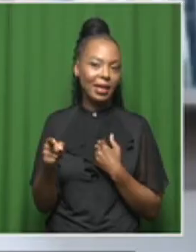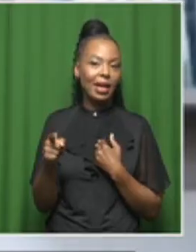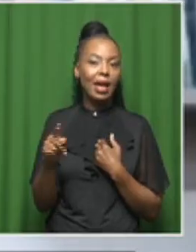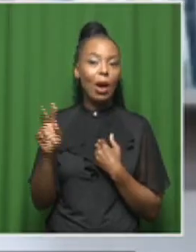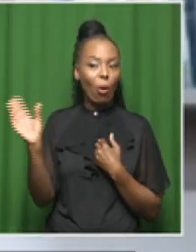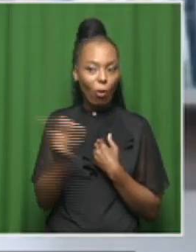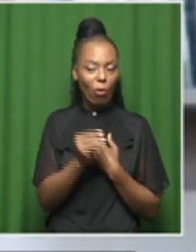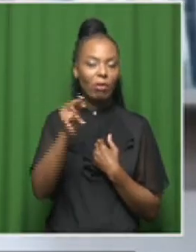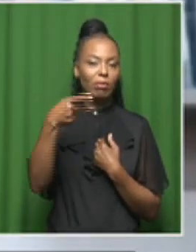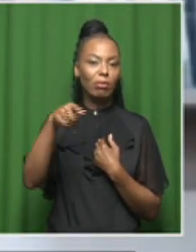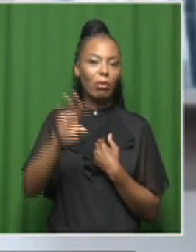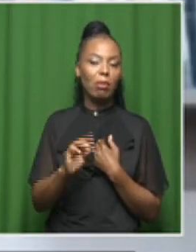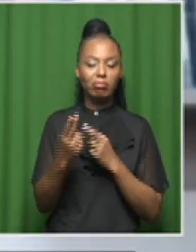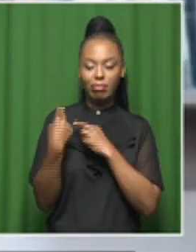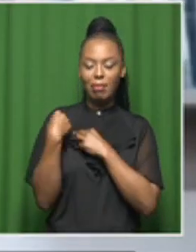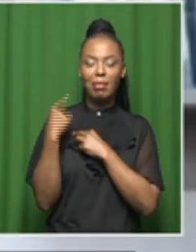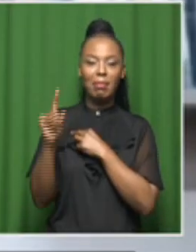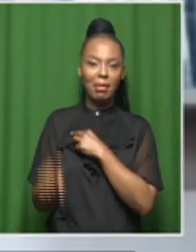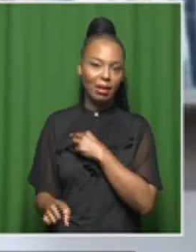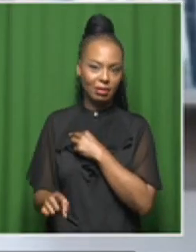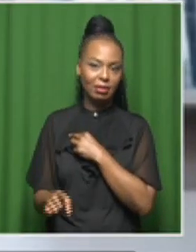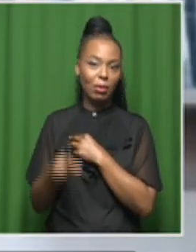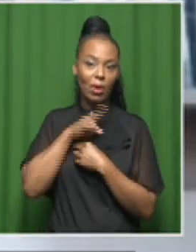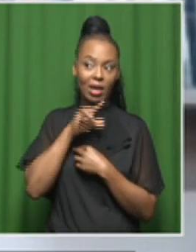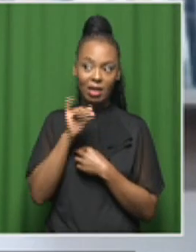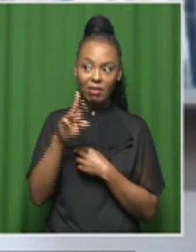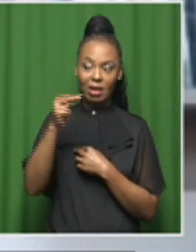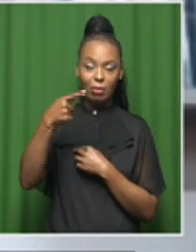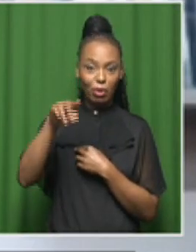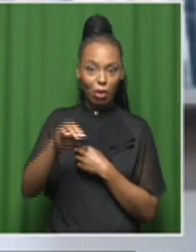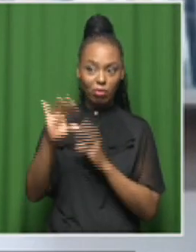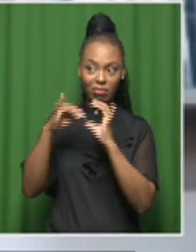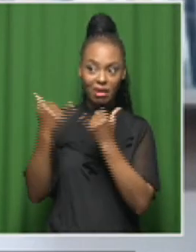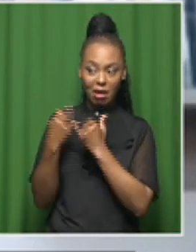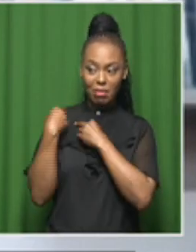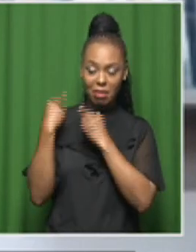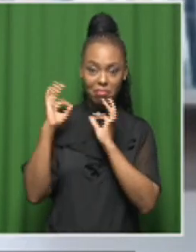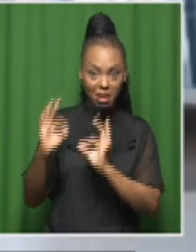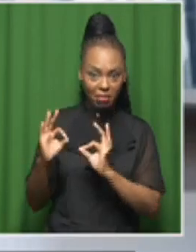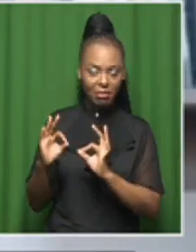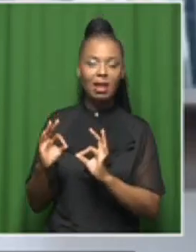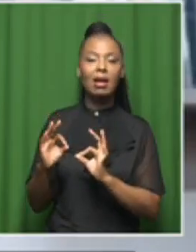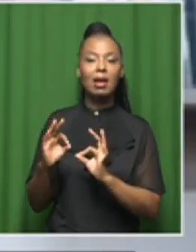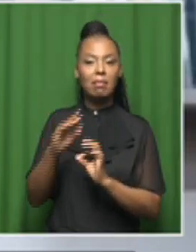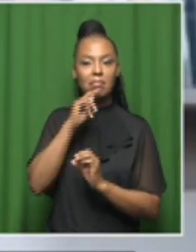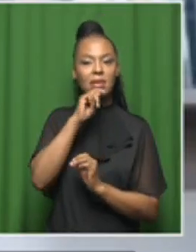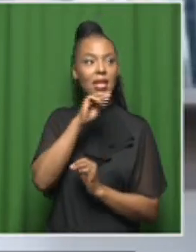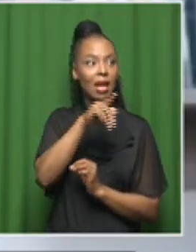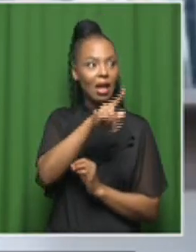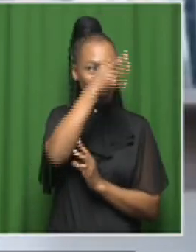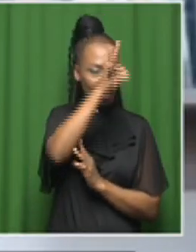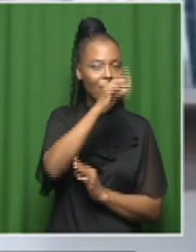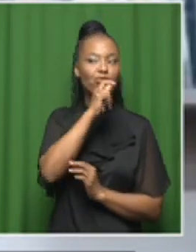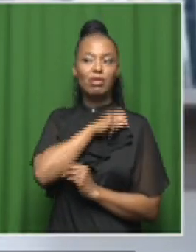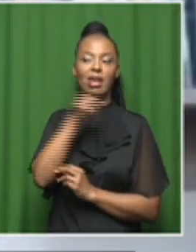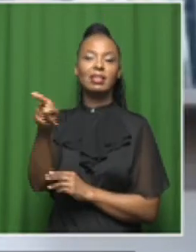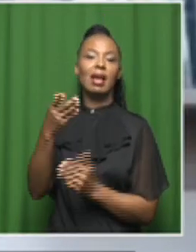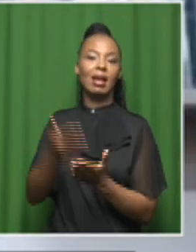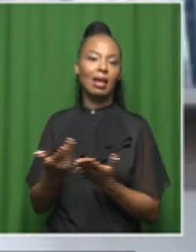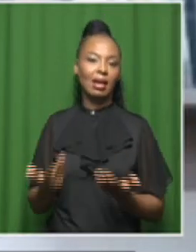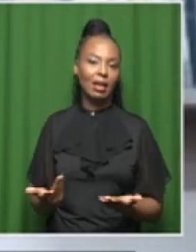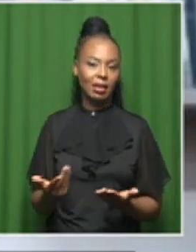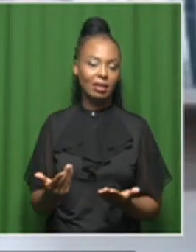accountability ensures that the trust is there, but also we're also pleading with the public to hold these